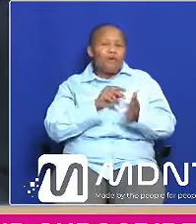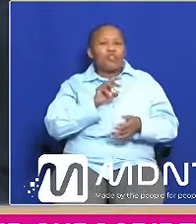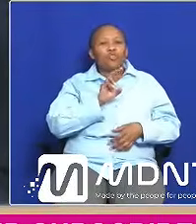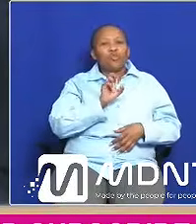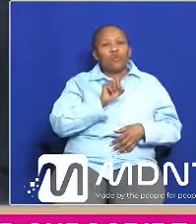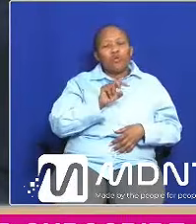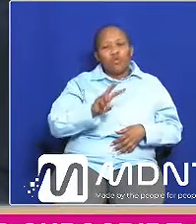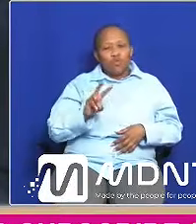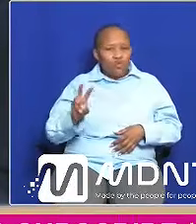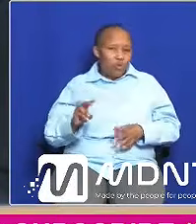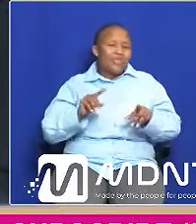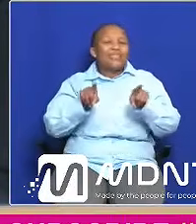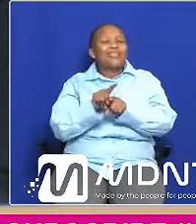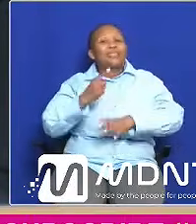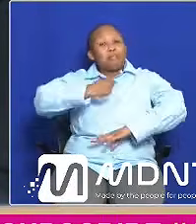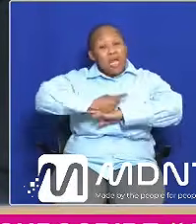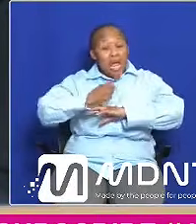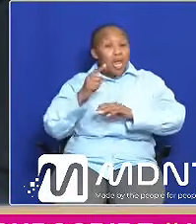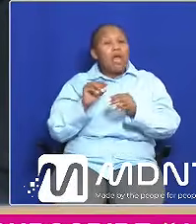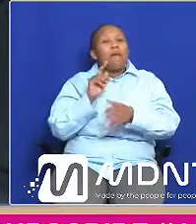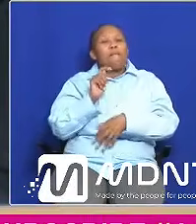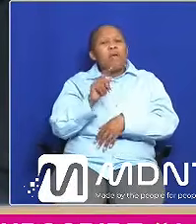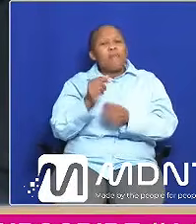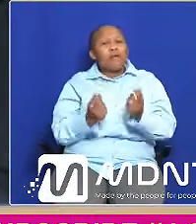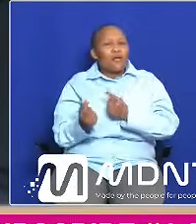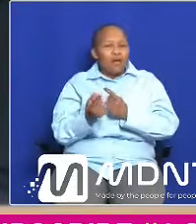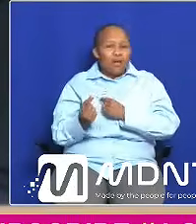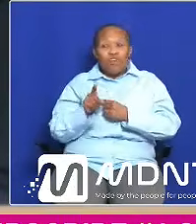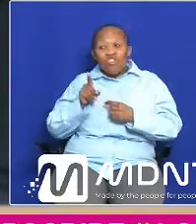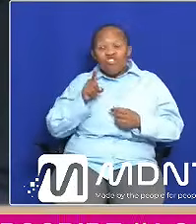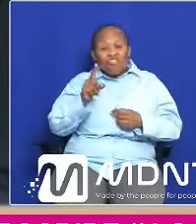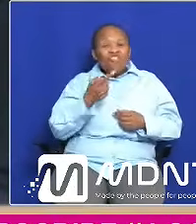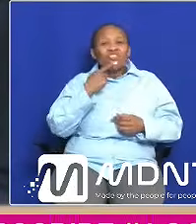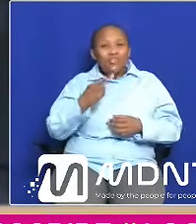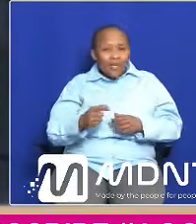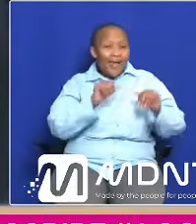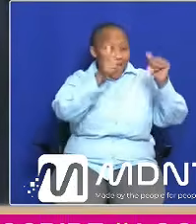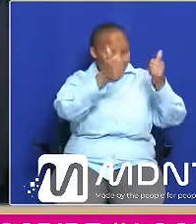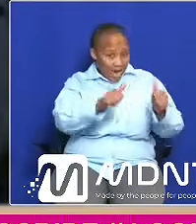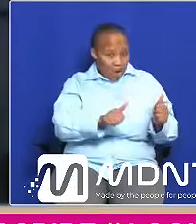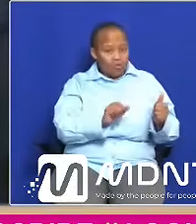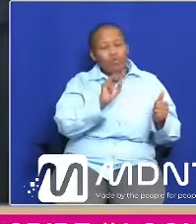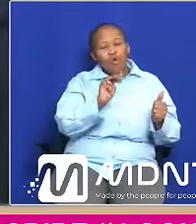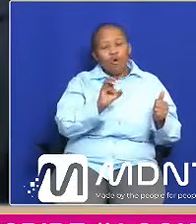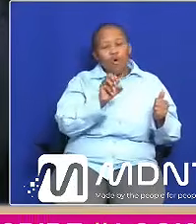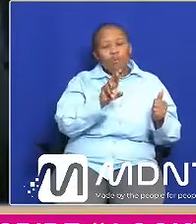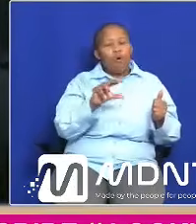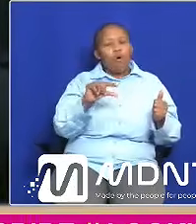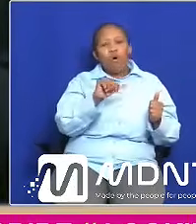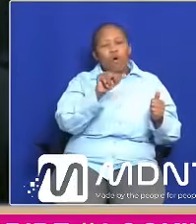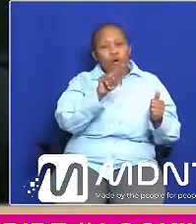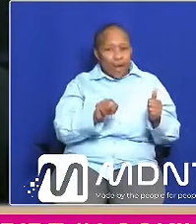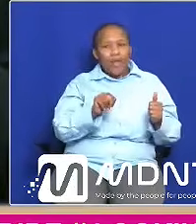those payments, you say, this one is the account Morgan sent to deposit money into. So on that